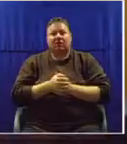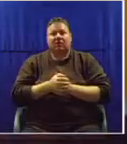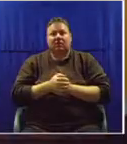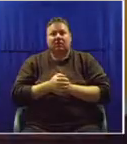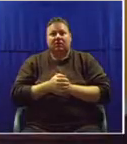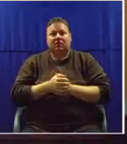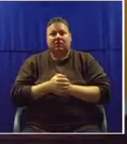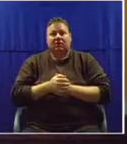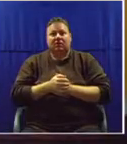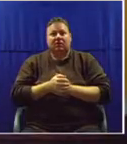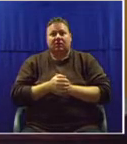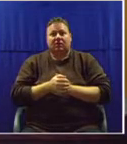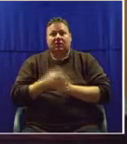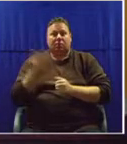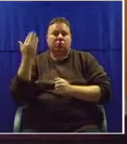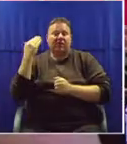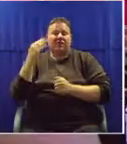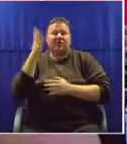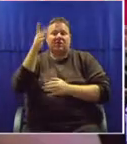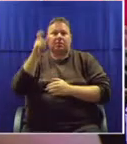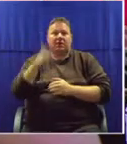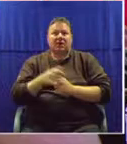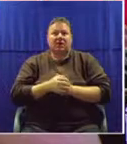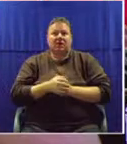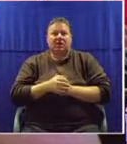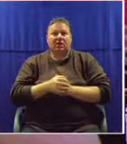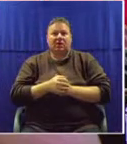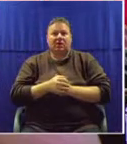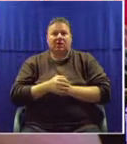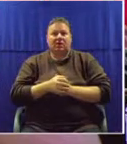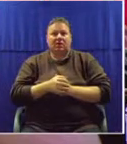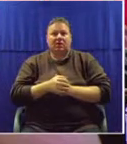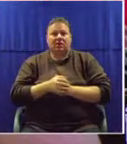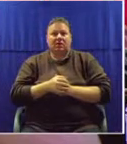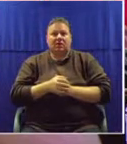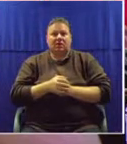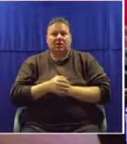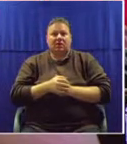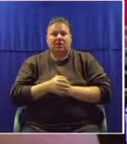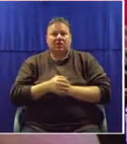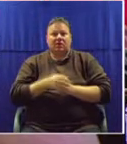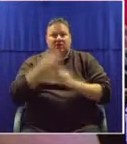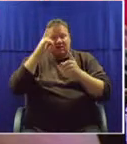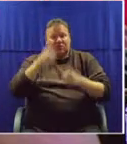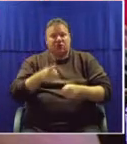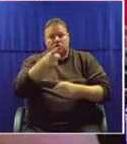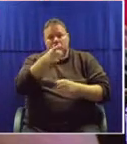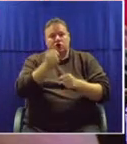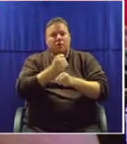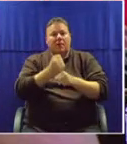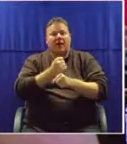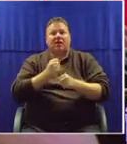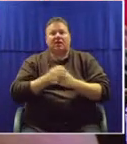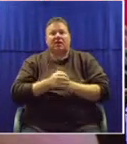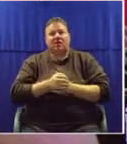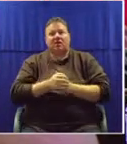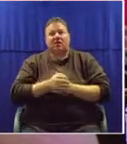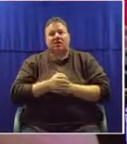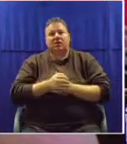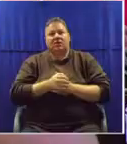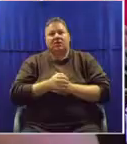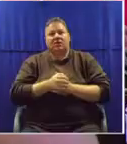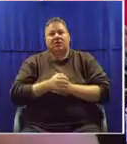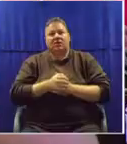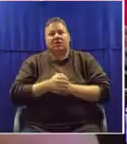Tambo. Previous speaker says that I violated your ruling. Can you clarify if you made any ruling in terms of the utterances you have violated the